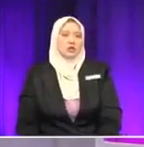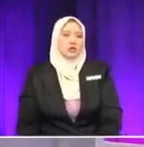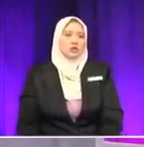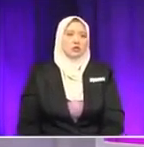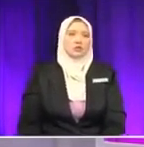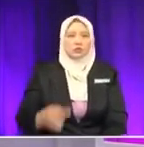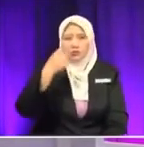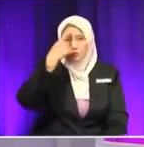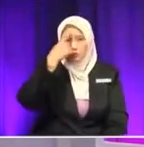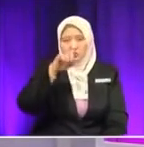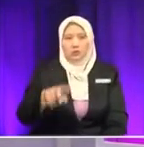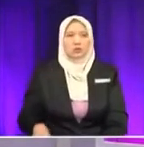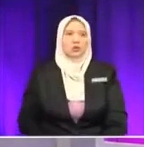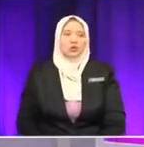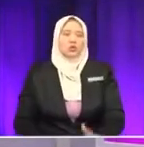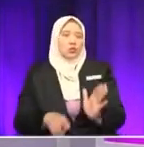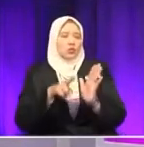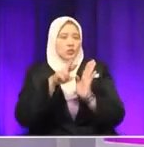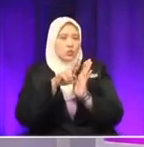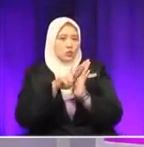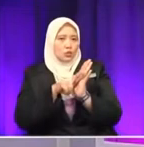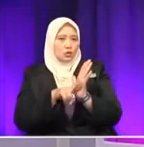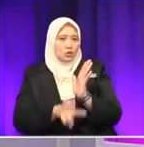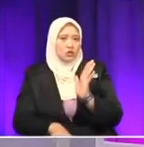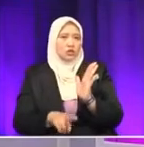Reduce risk from getting sickness.